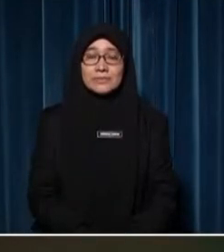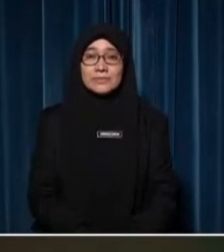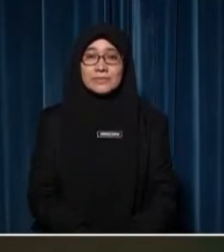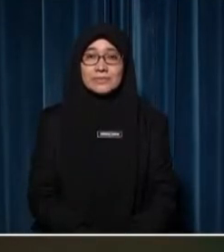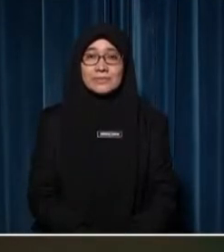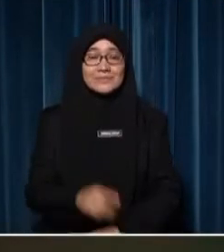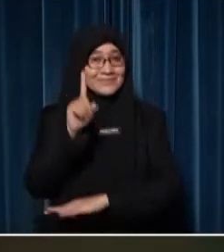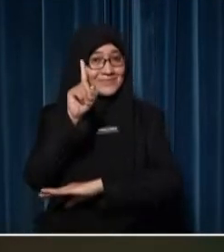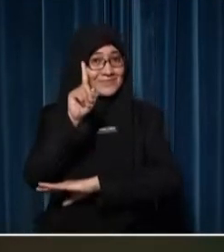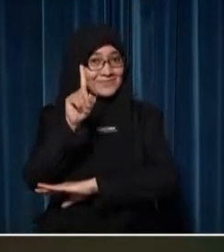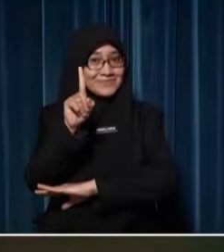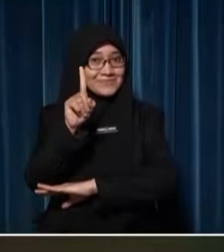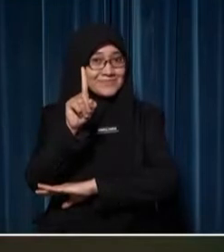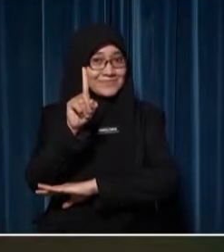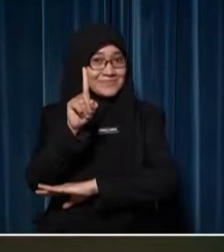1,